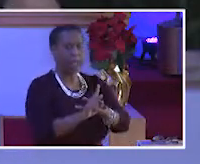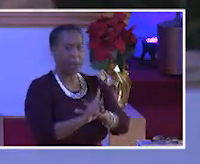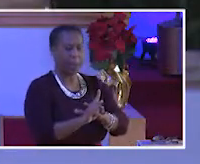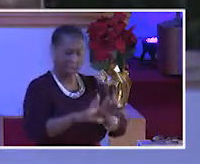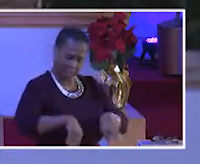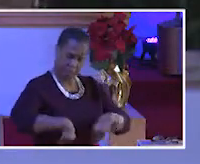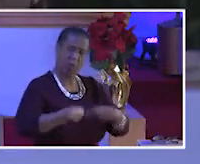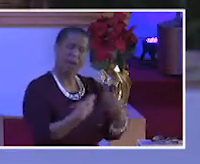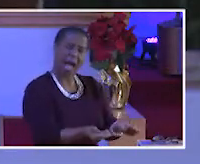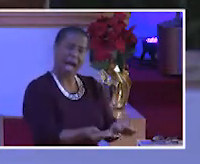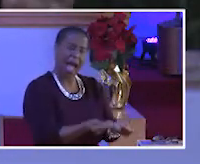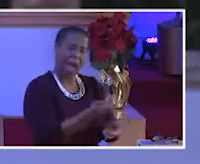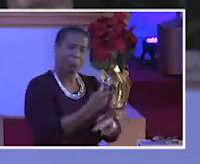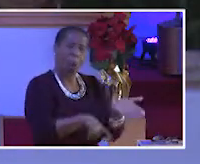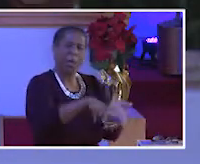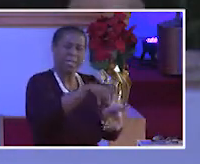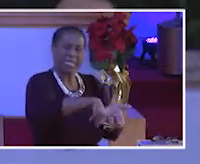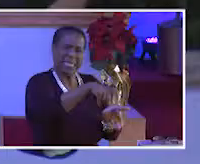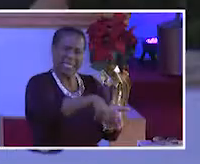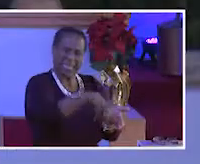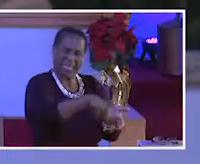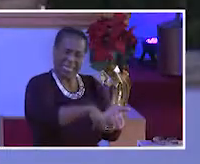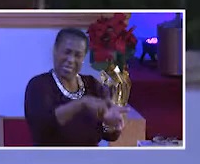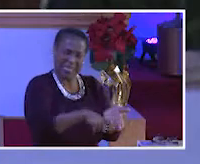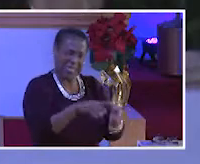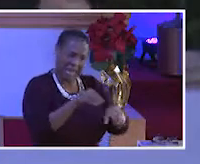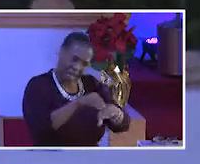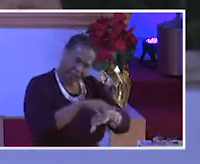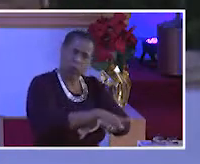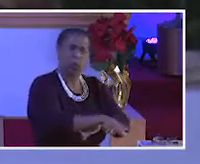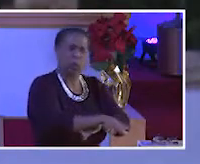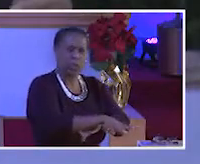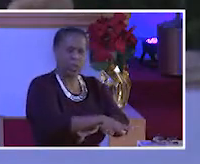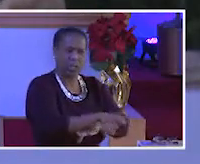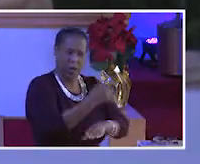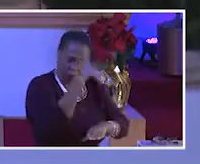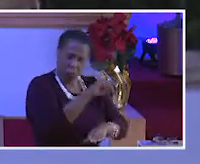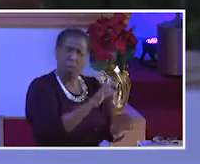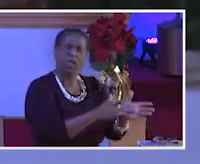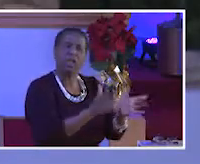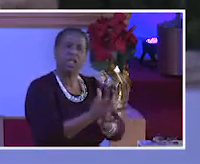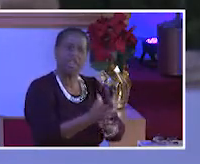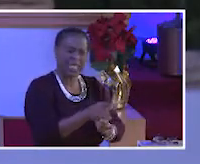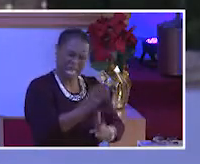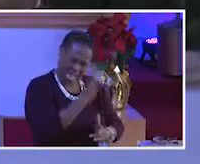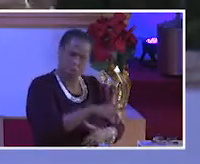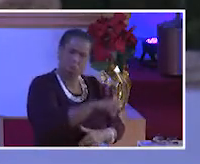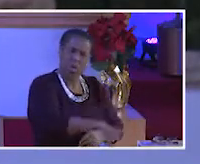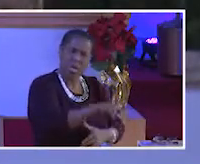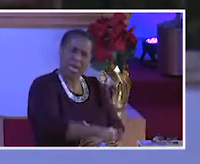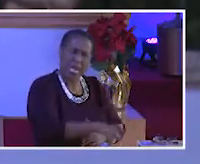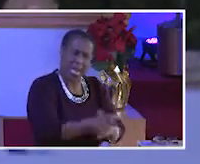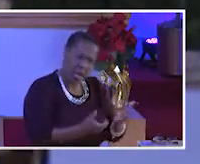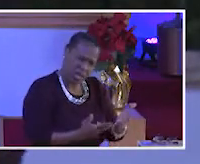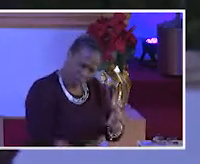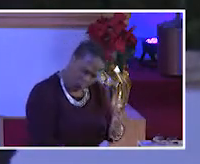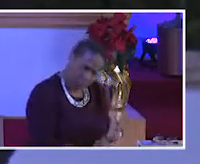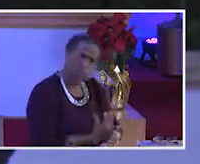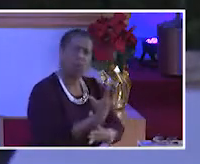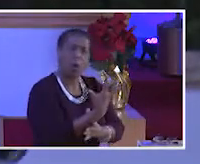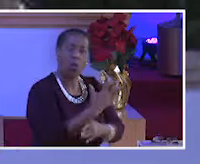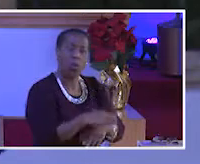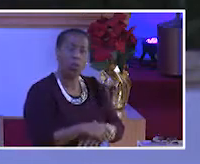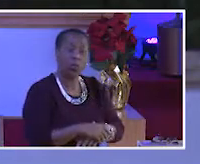the necessary paternal influence that Jesus will need during the years of his growth and